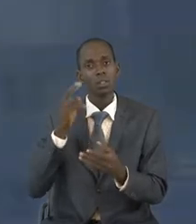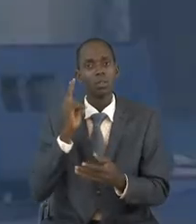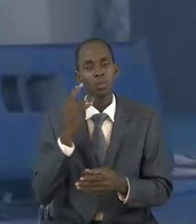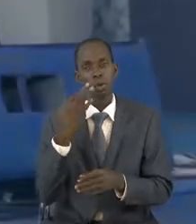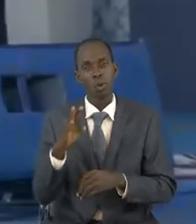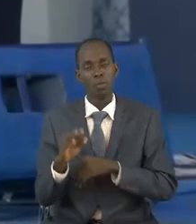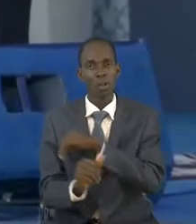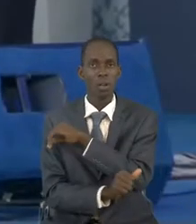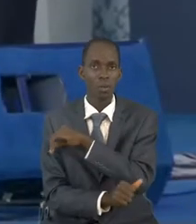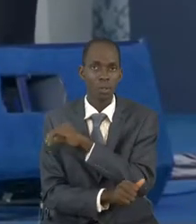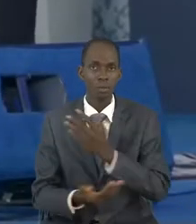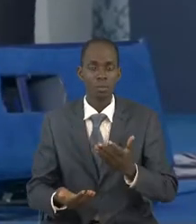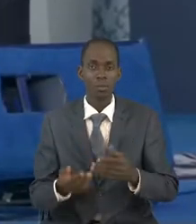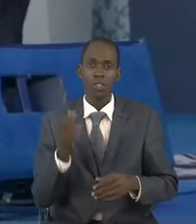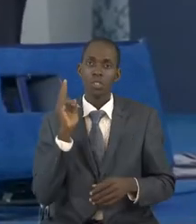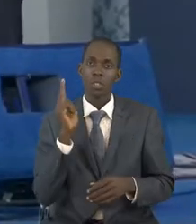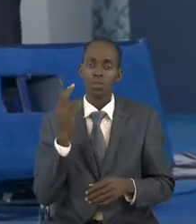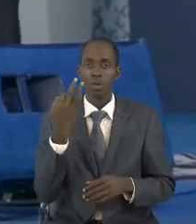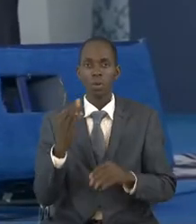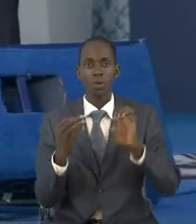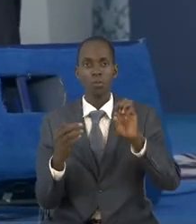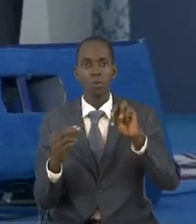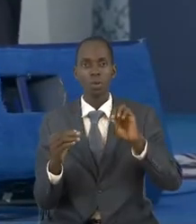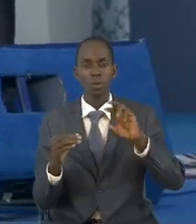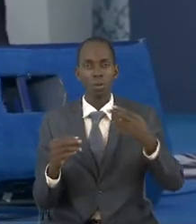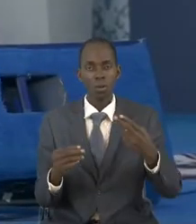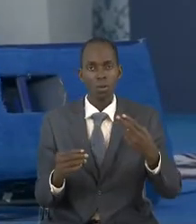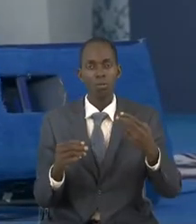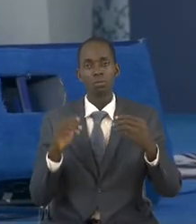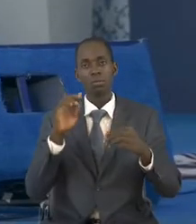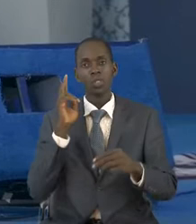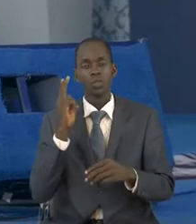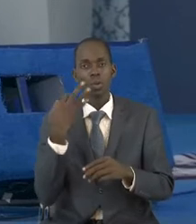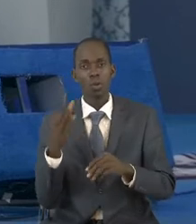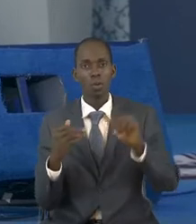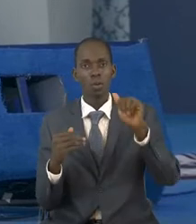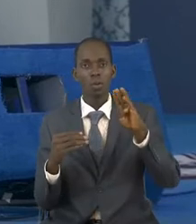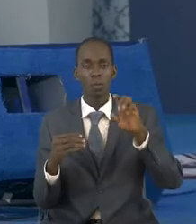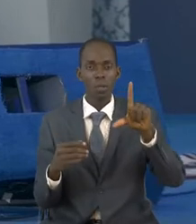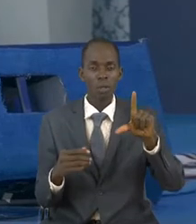of Enoch, of Abel, of Noah,